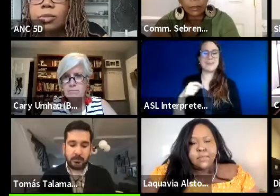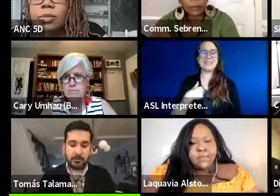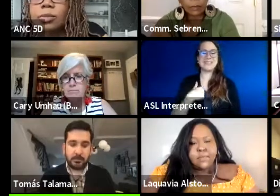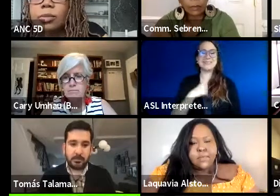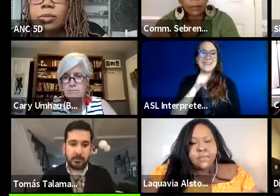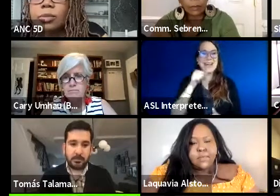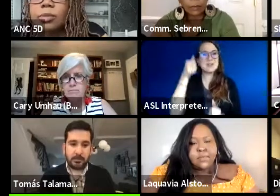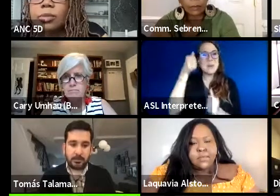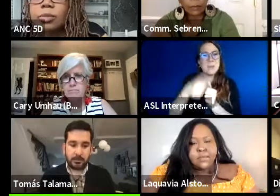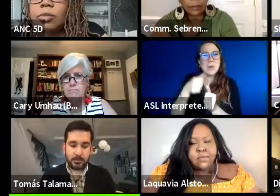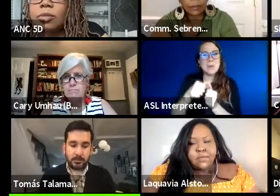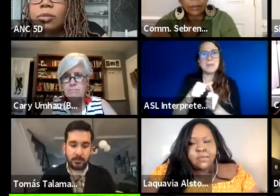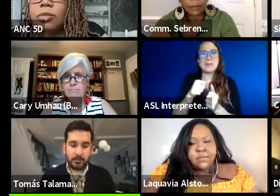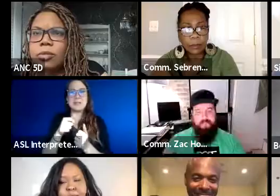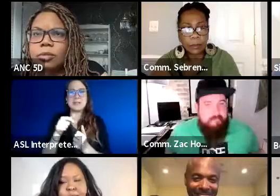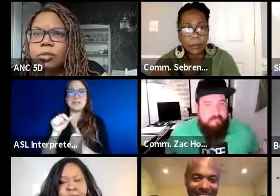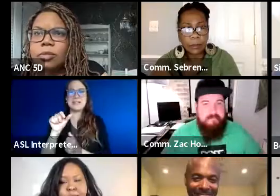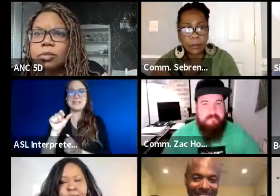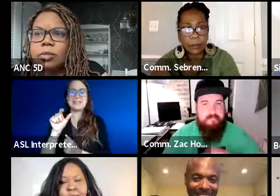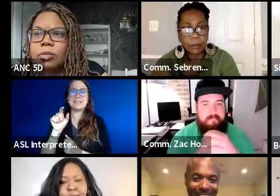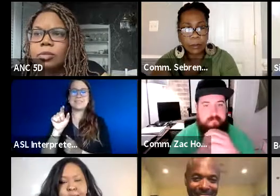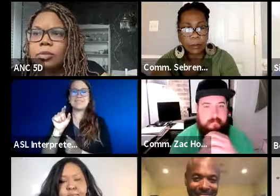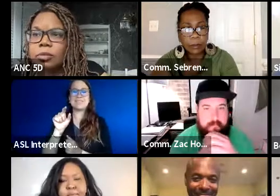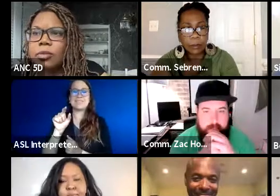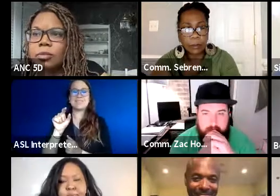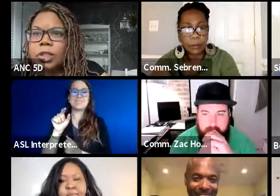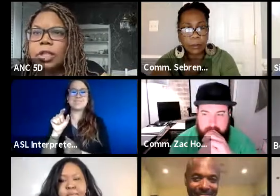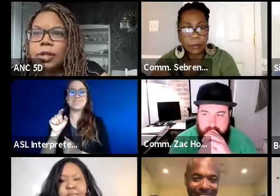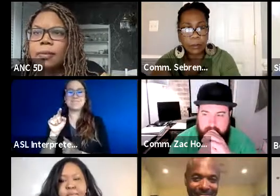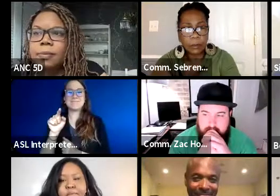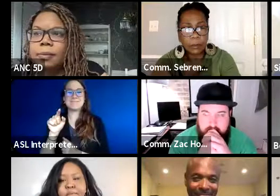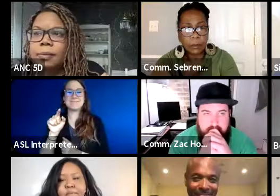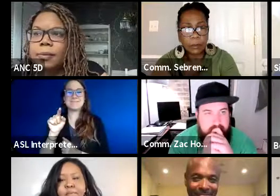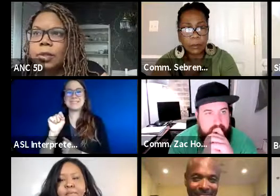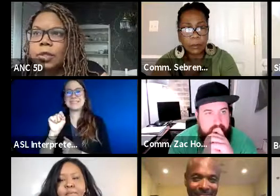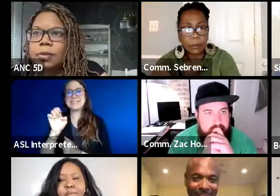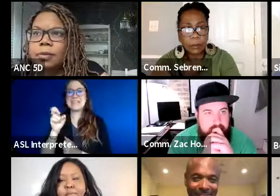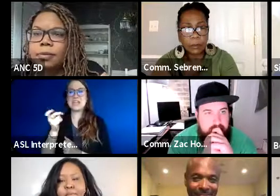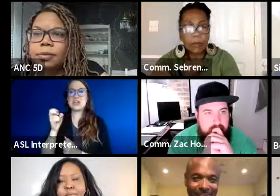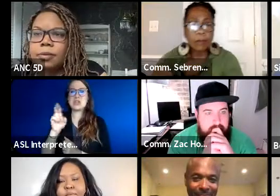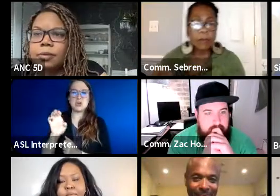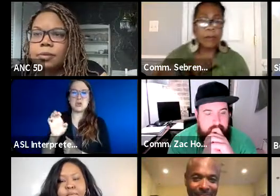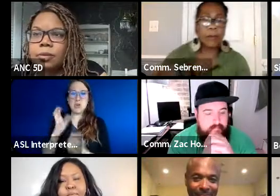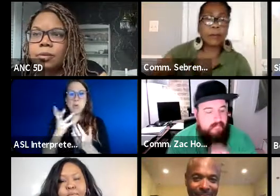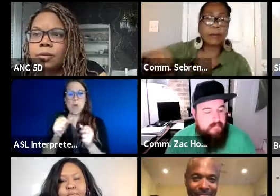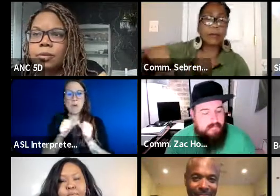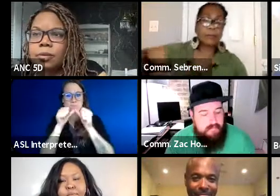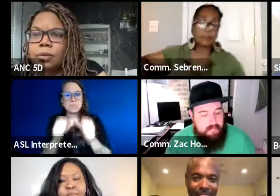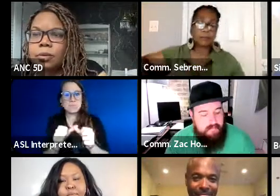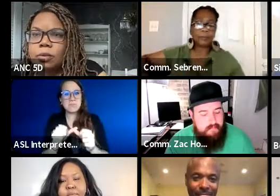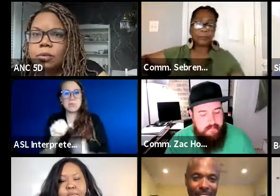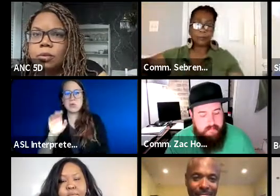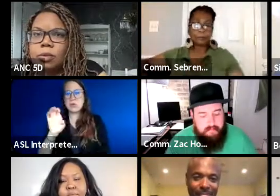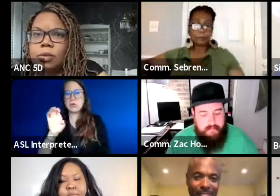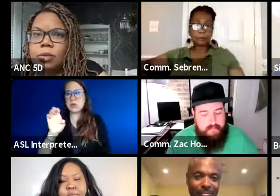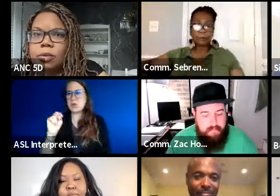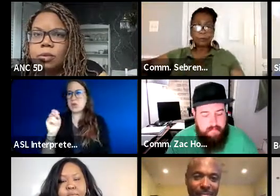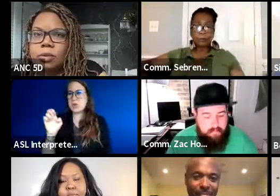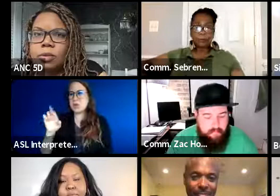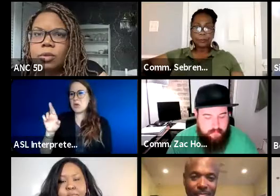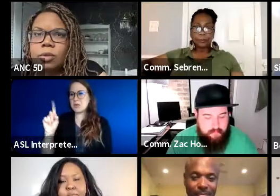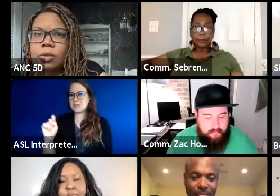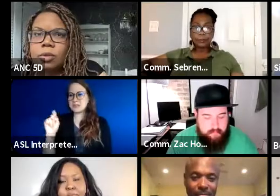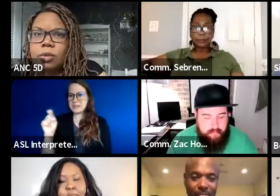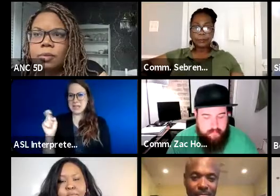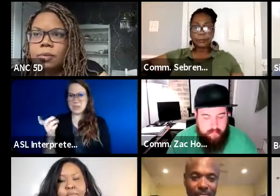remember the kind of the tenure of the tenancy. And so let us, Ernest, would you provide the